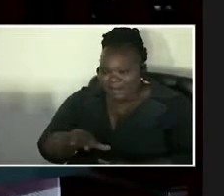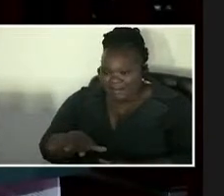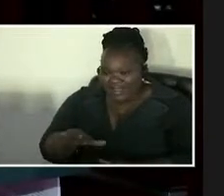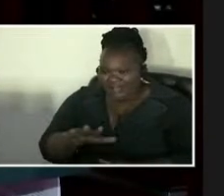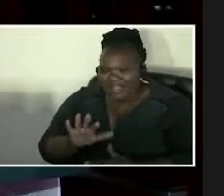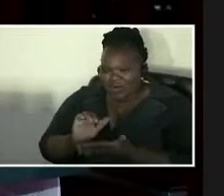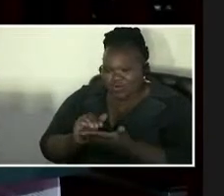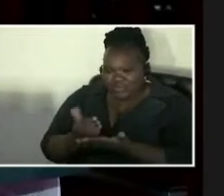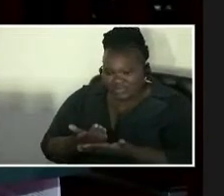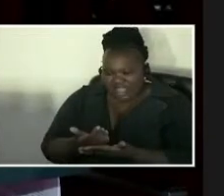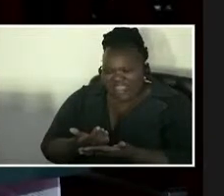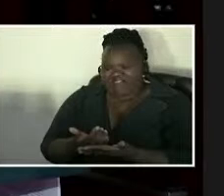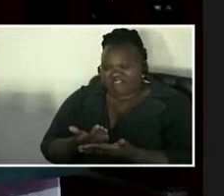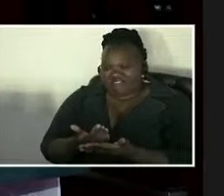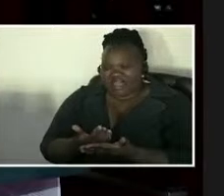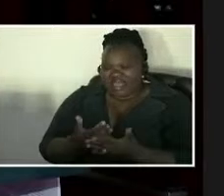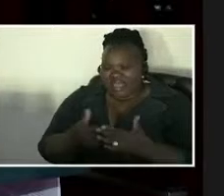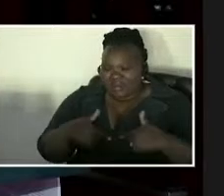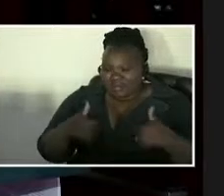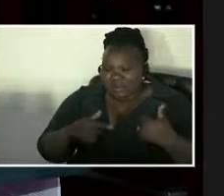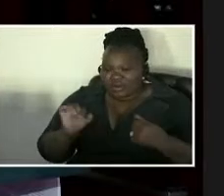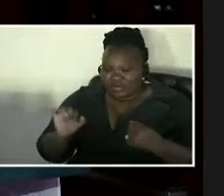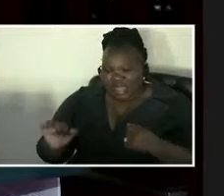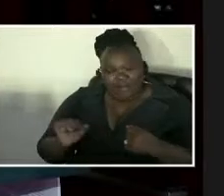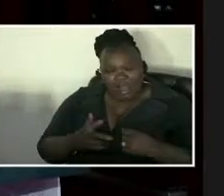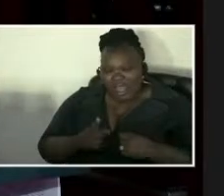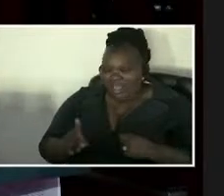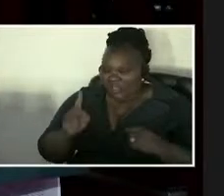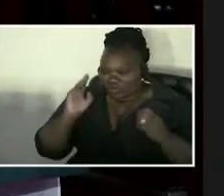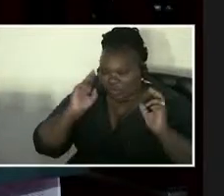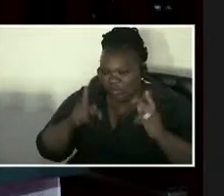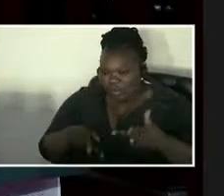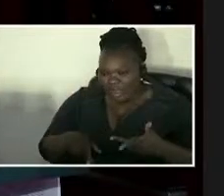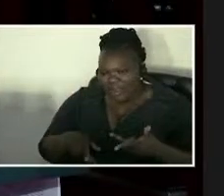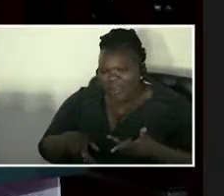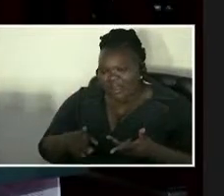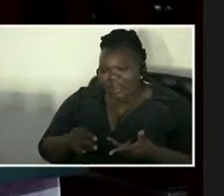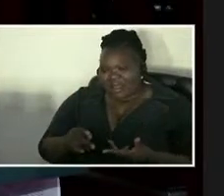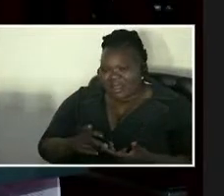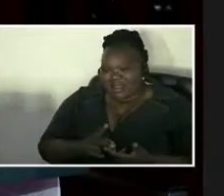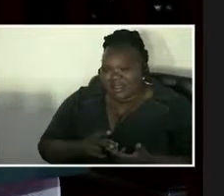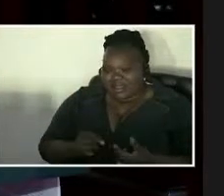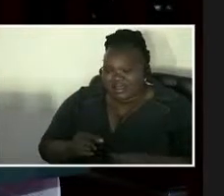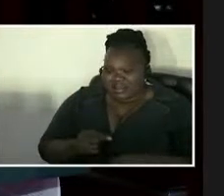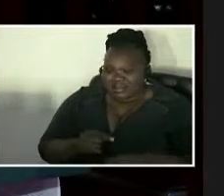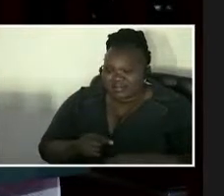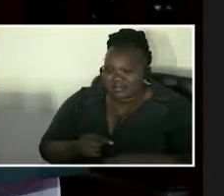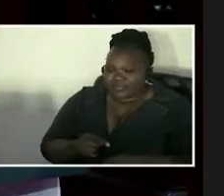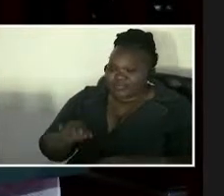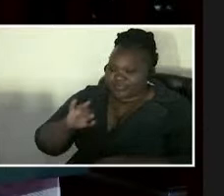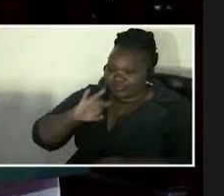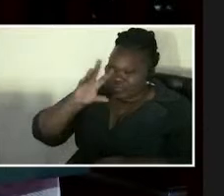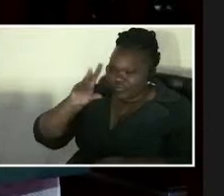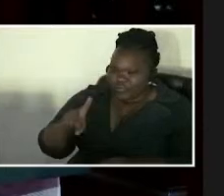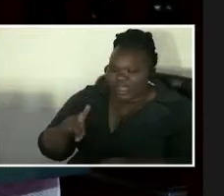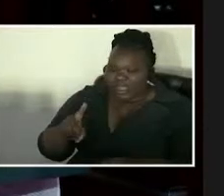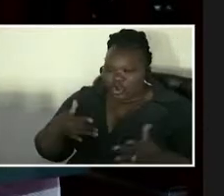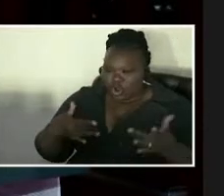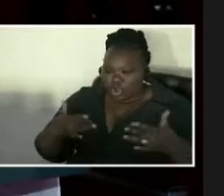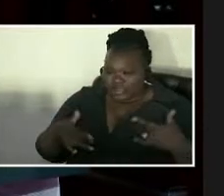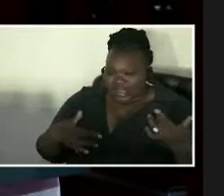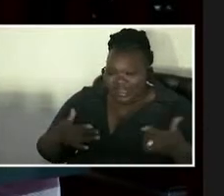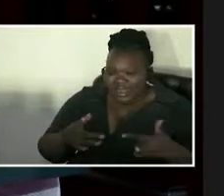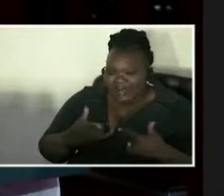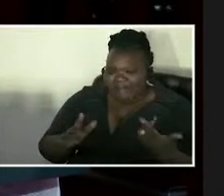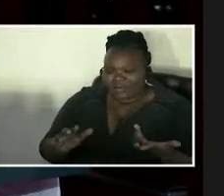lives not a slaughterhouse in healthcare the days of business as usual are over the ife is concerned about the delay